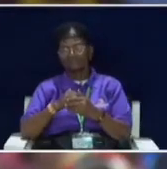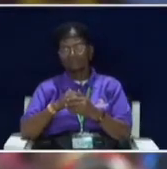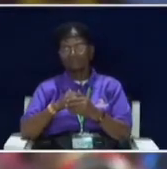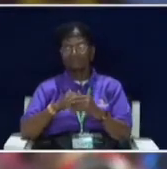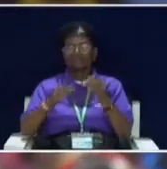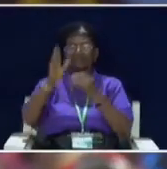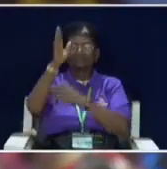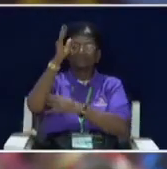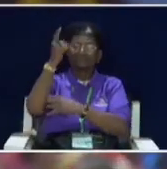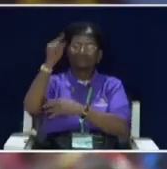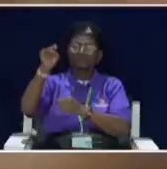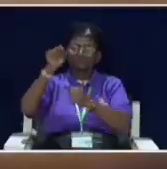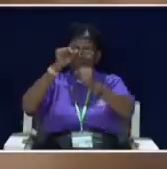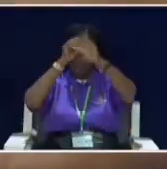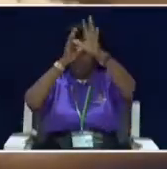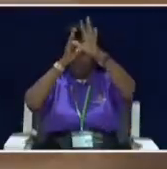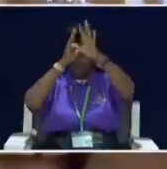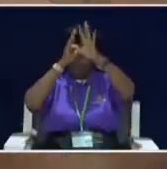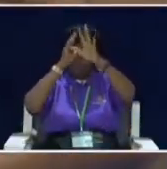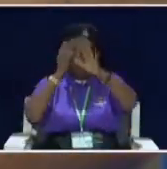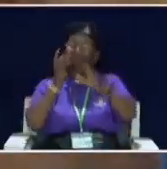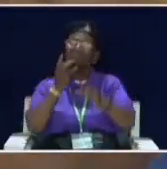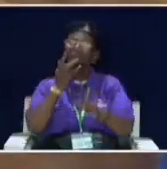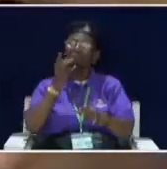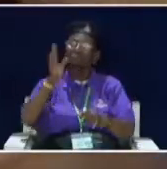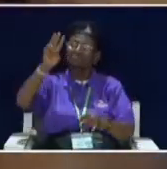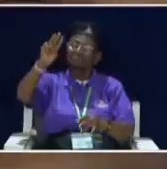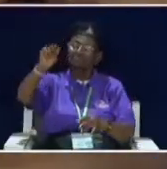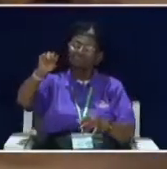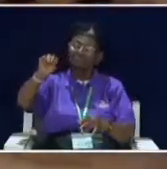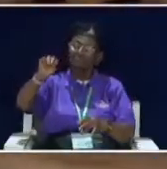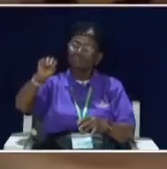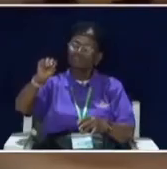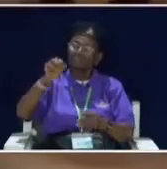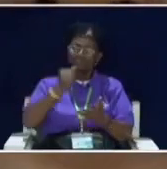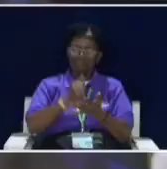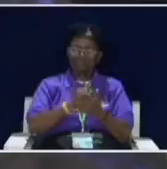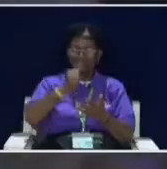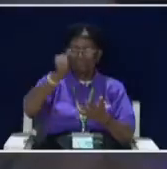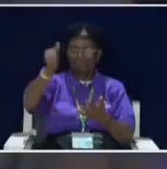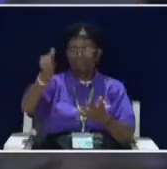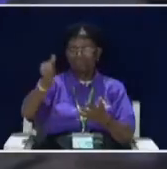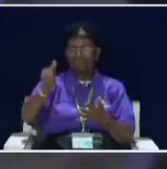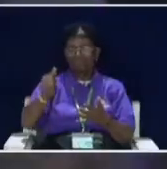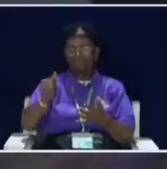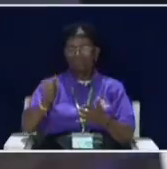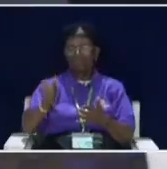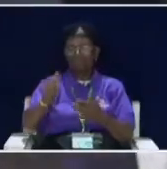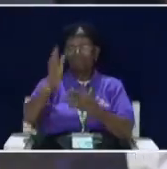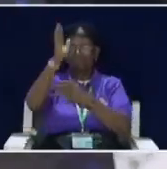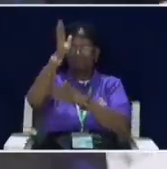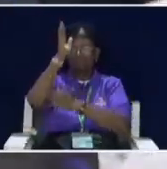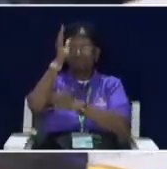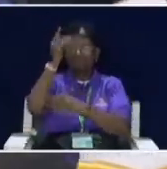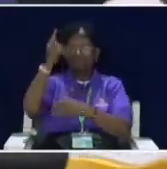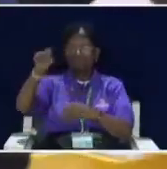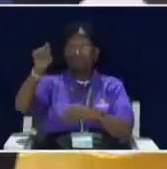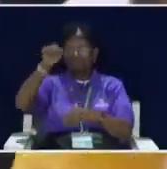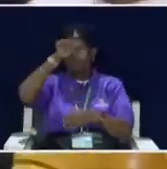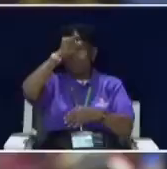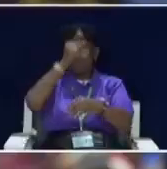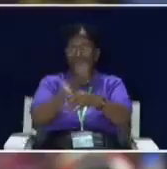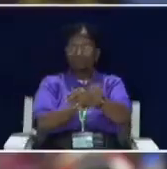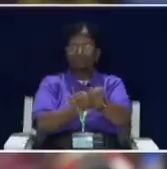God the Father favor them. Olorun baba e si oju rere wo won. God the Son favor